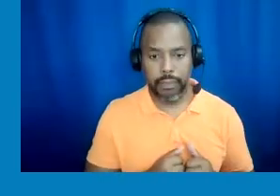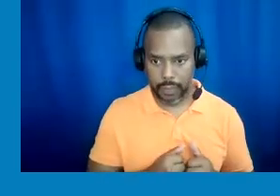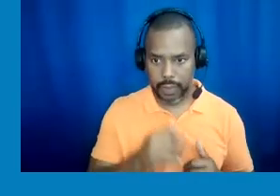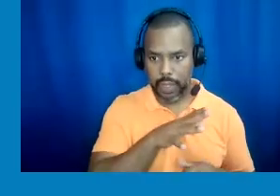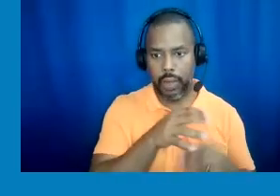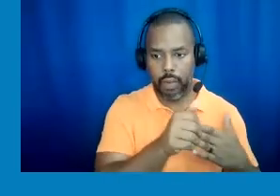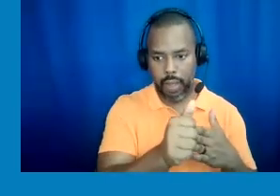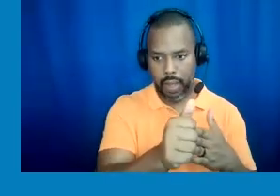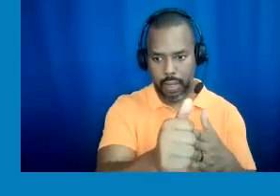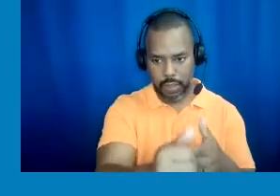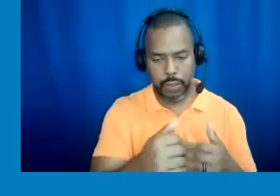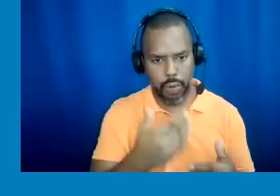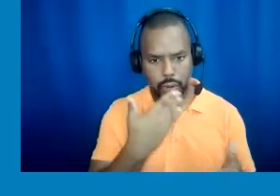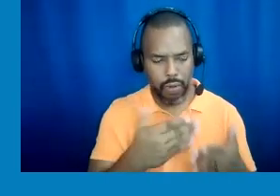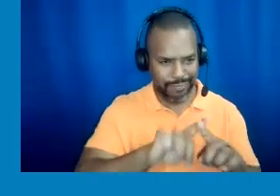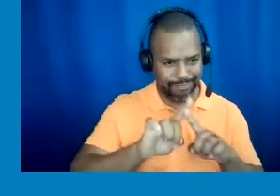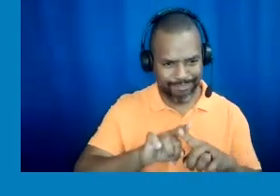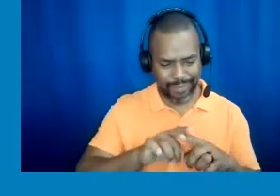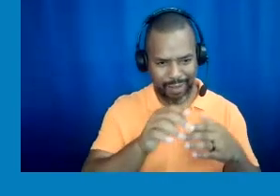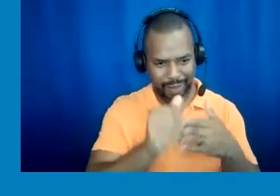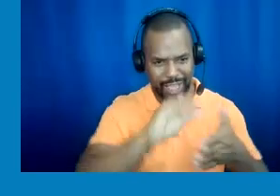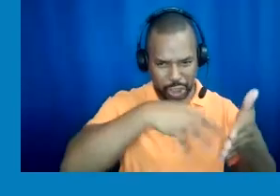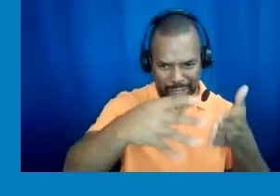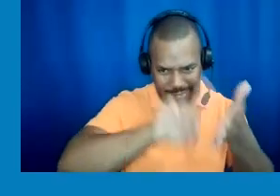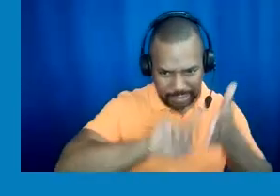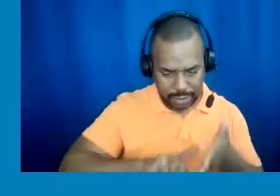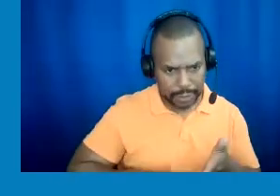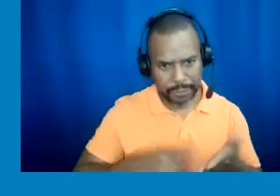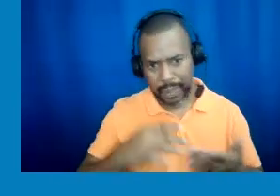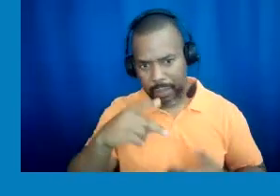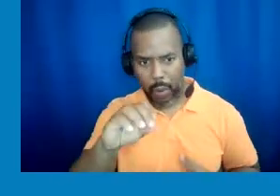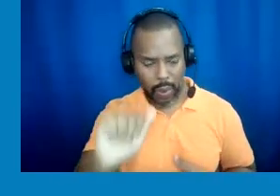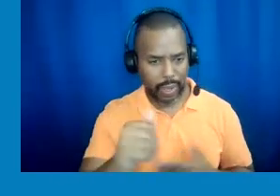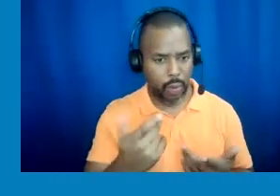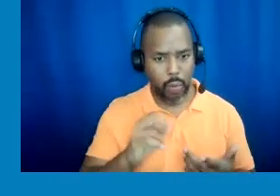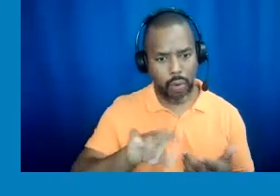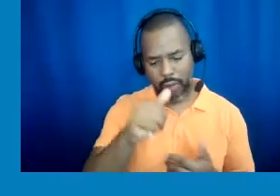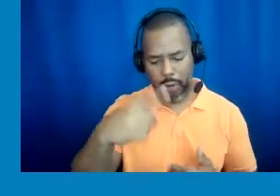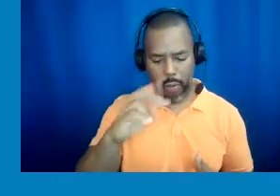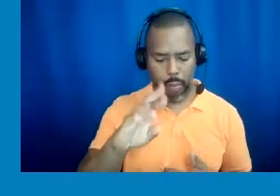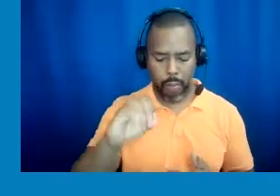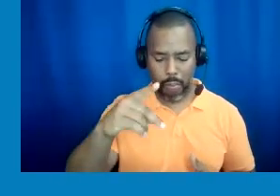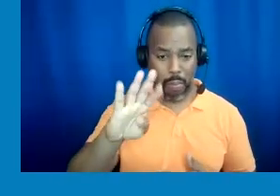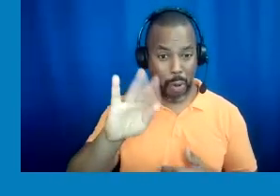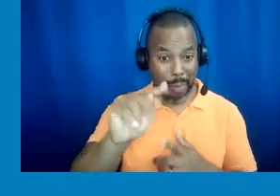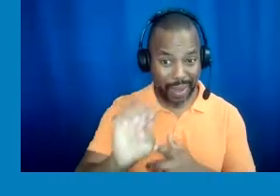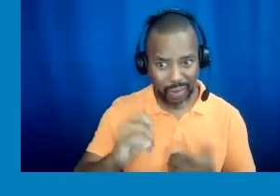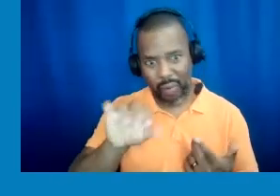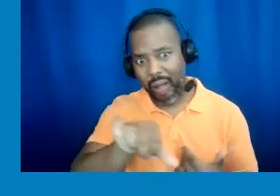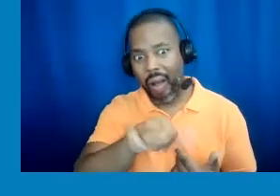and checklists because, hey, maybe you need a POA, or maybe you need to go through probate for something, or maybe you need to